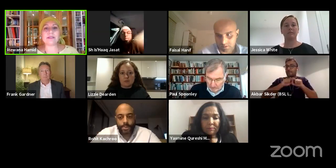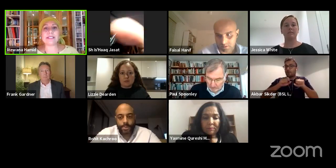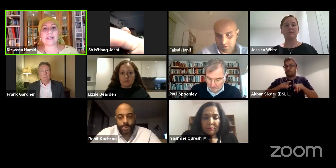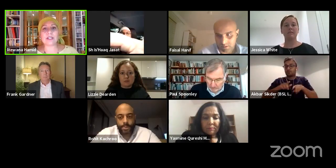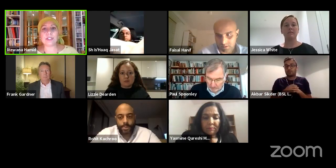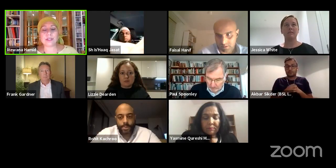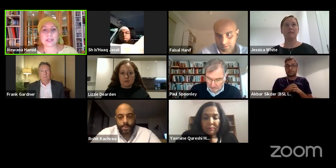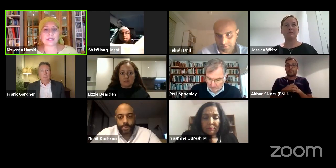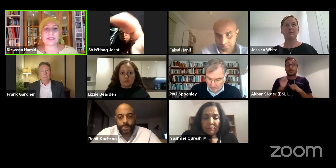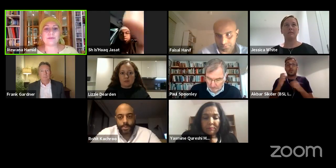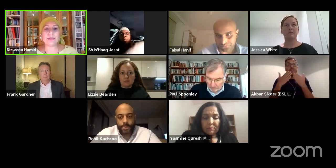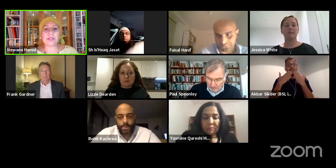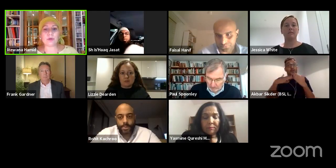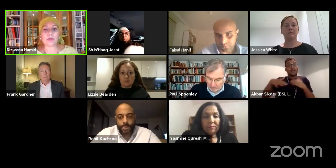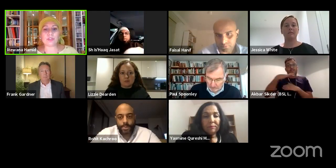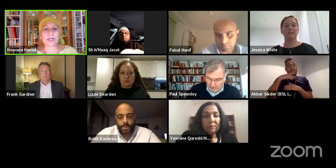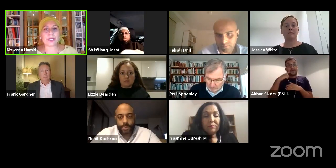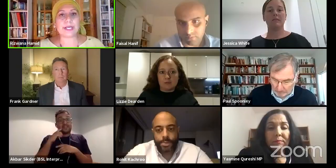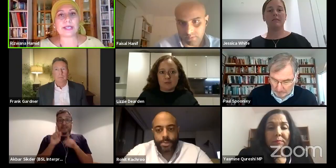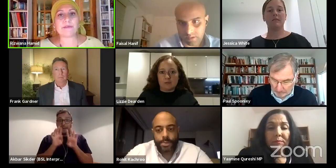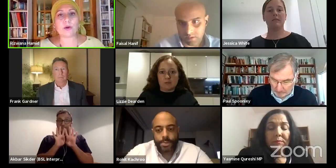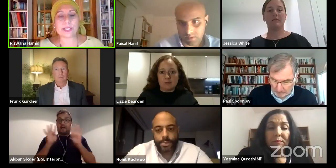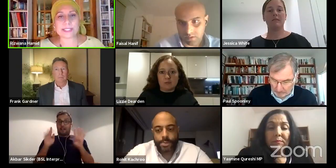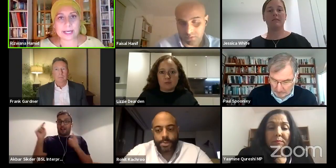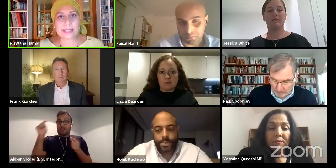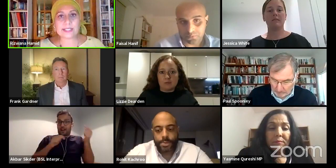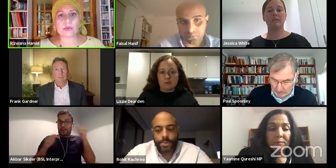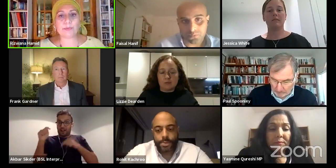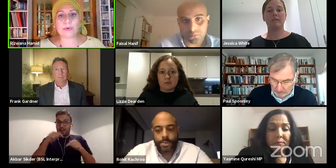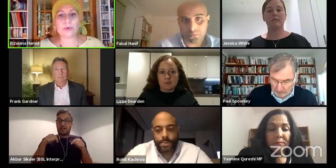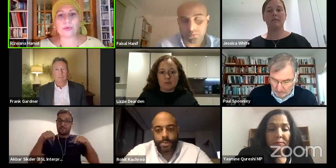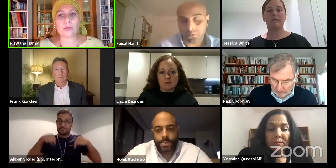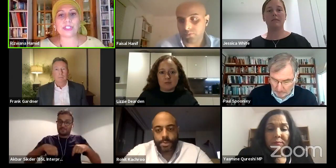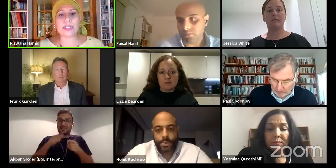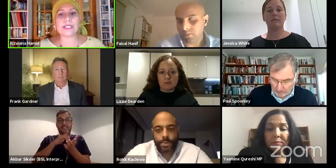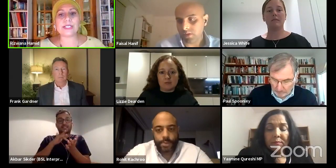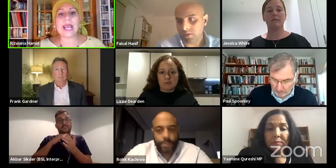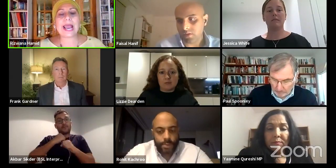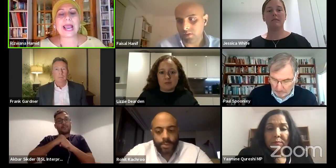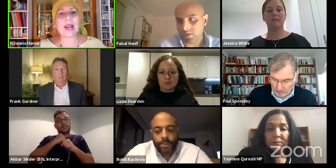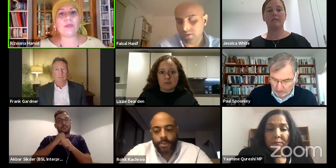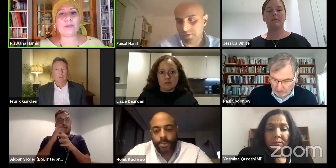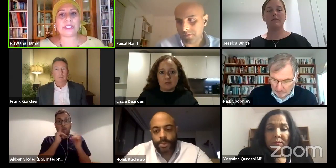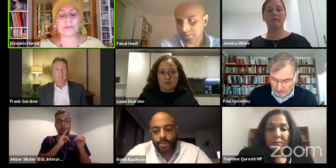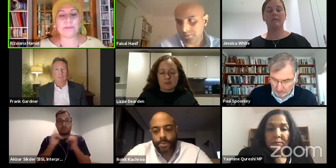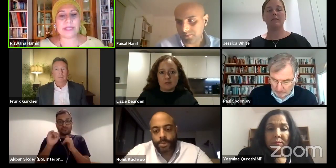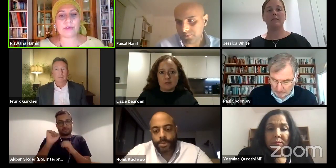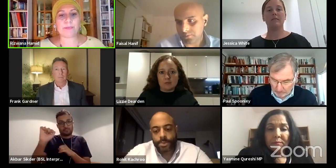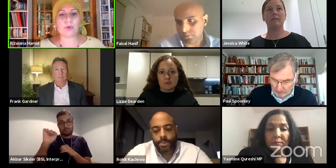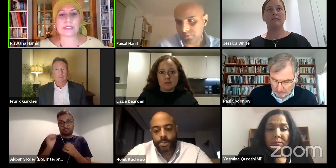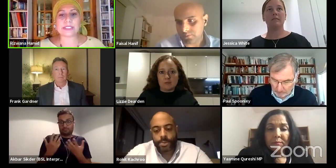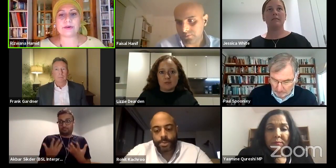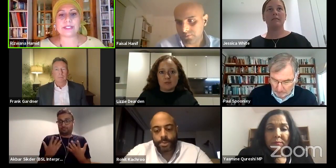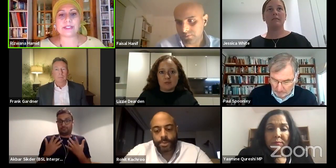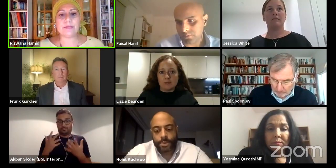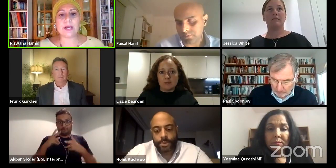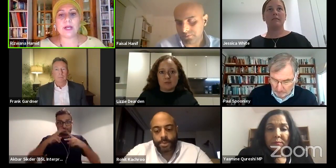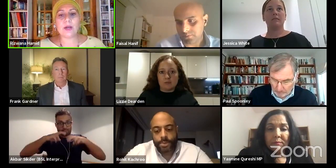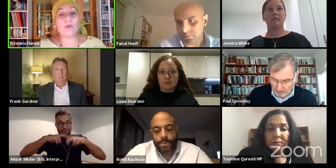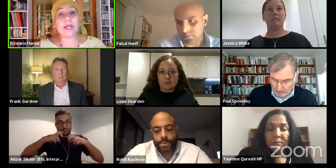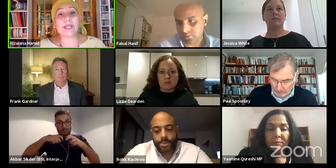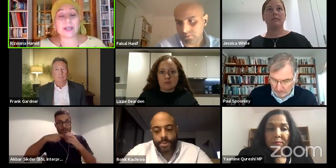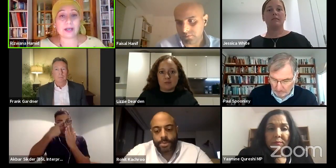this panel discussion that the Centre for Media Monitoring is having on its latest report, which is How the British Media Reports